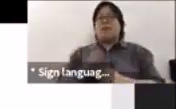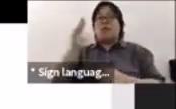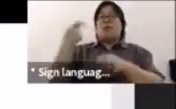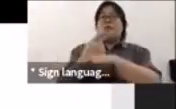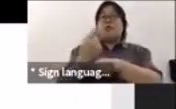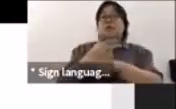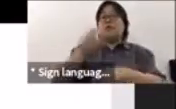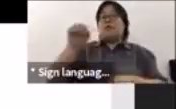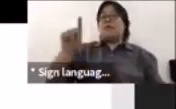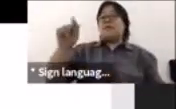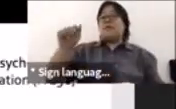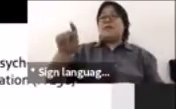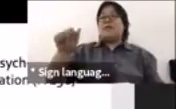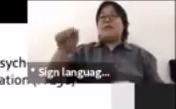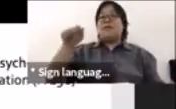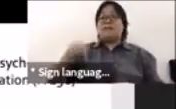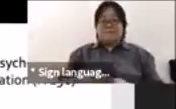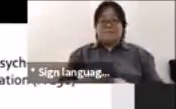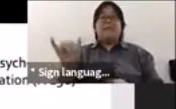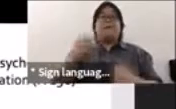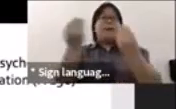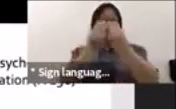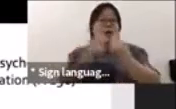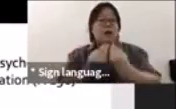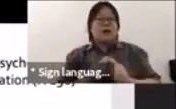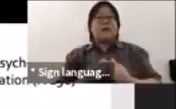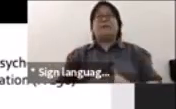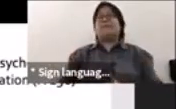15 software and Atlas DI.